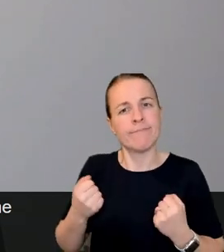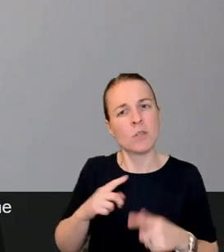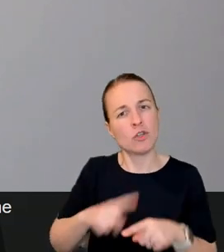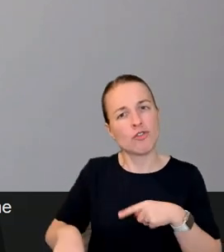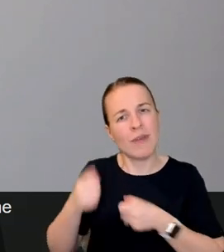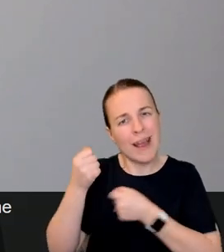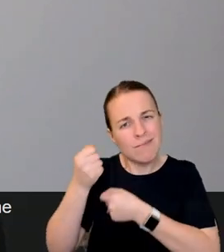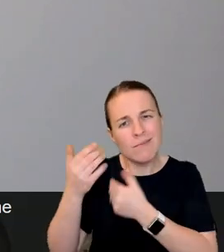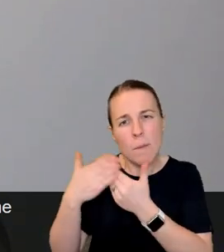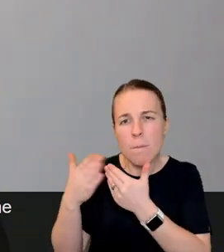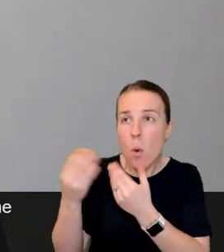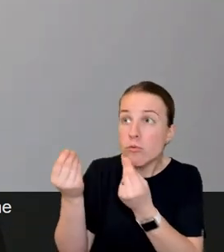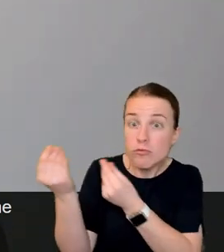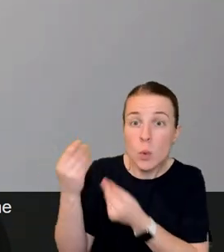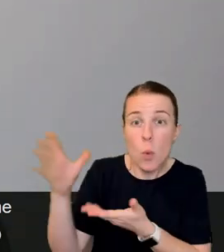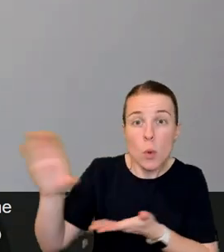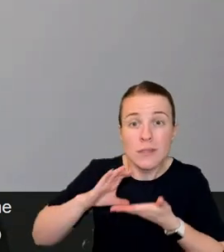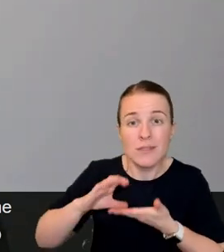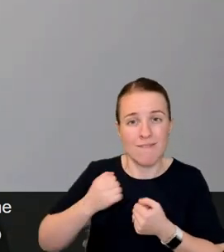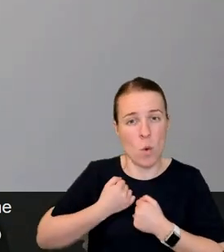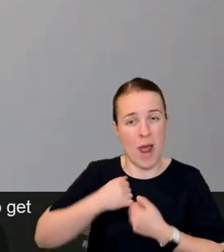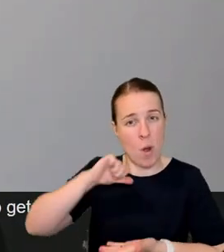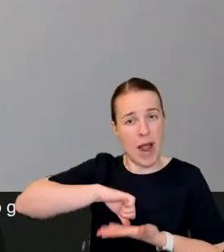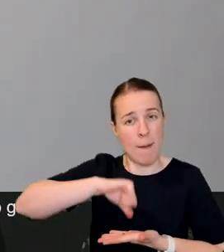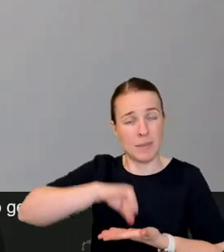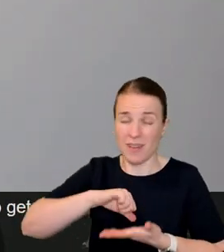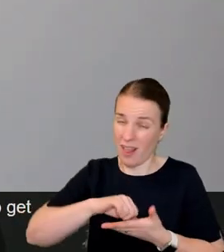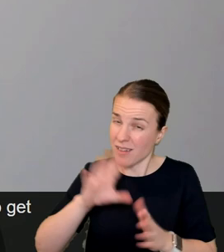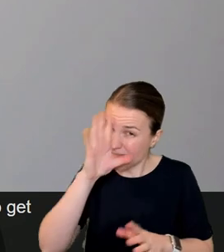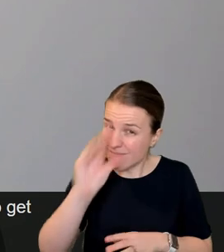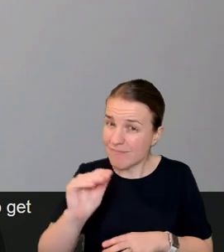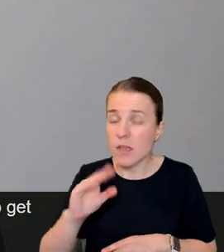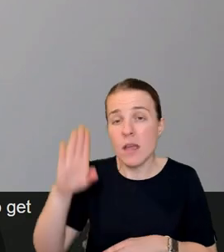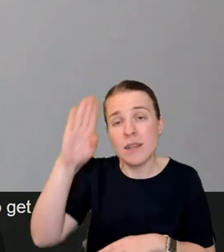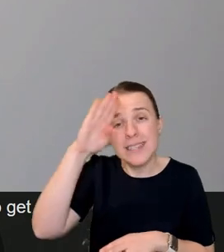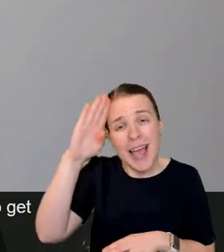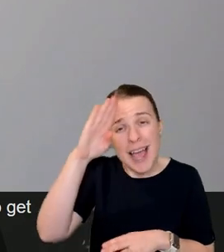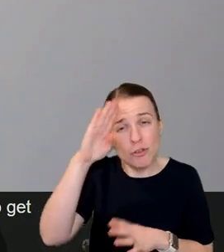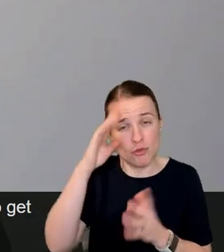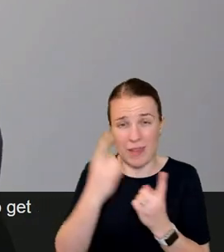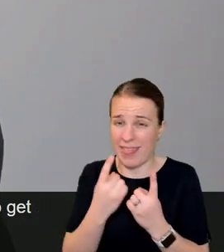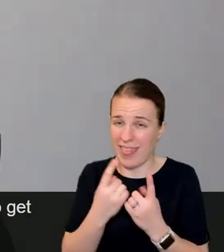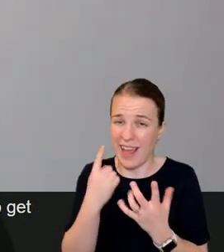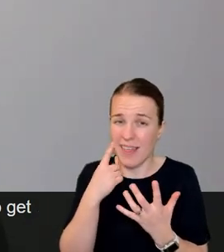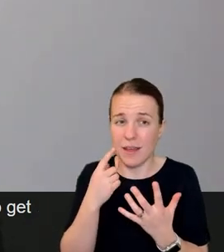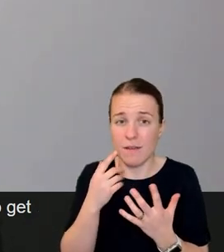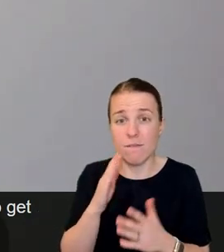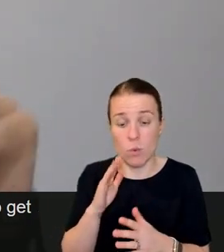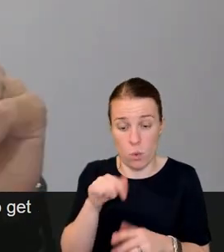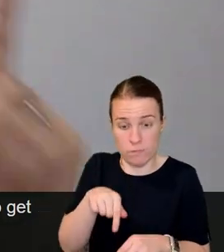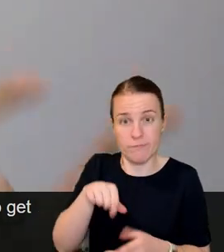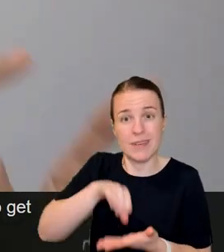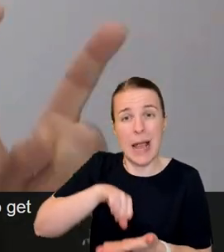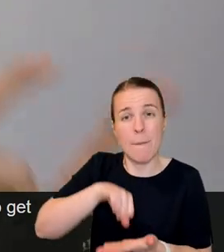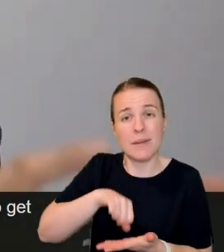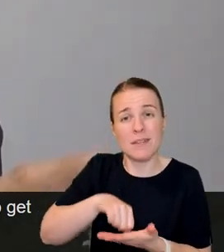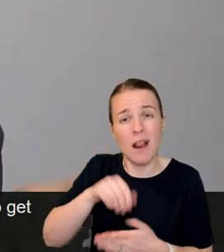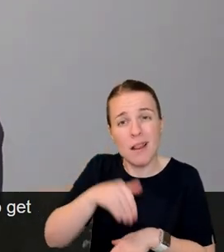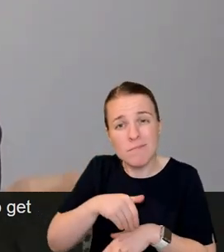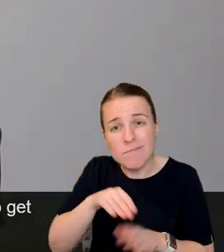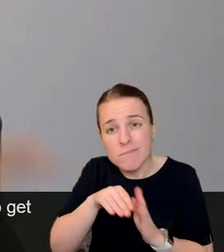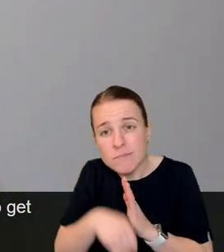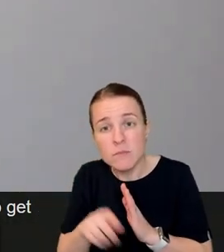our capital city. By the way, the most dangerous thing to the future of our capital city is levelling